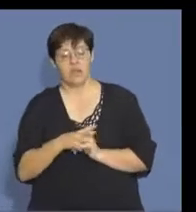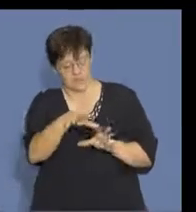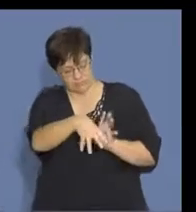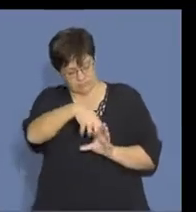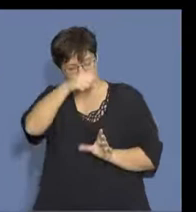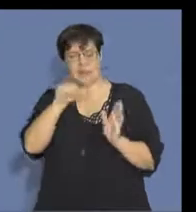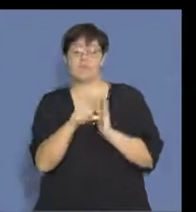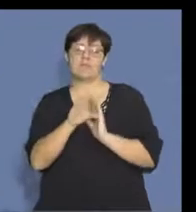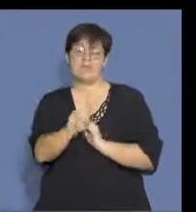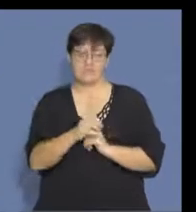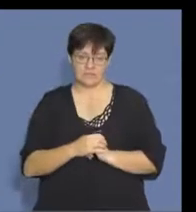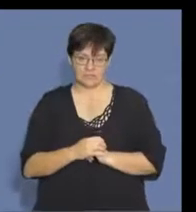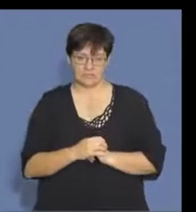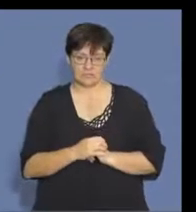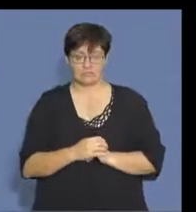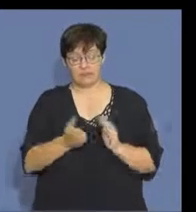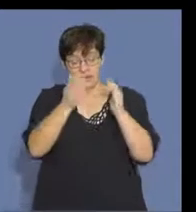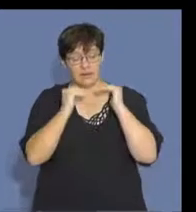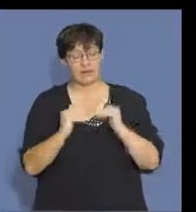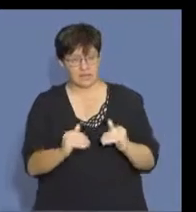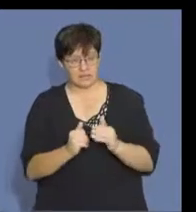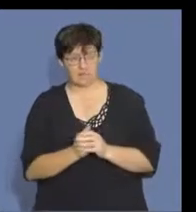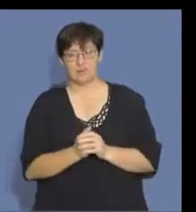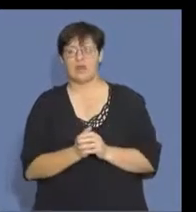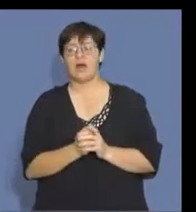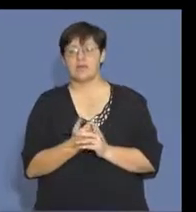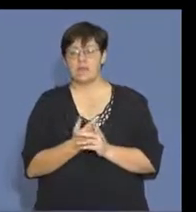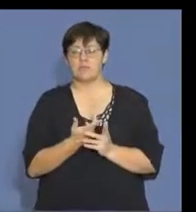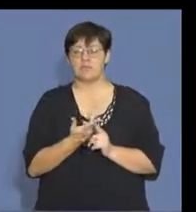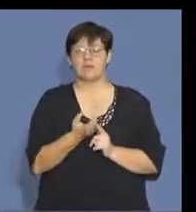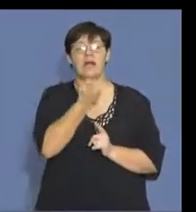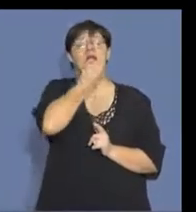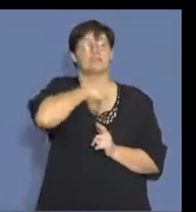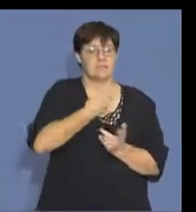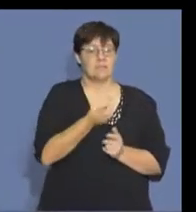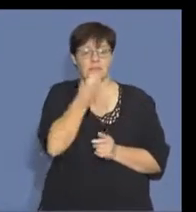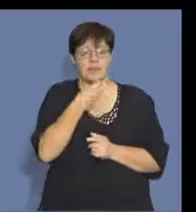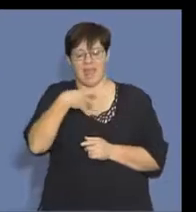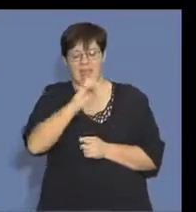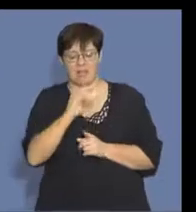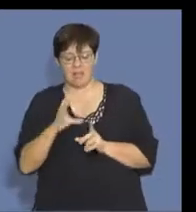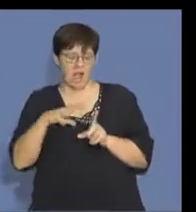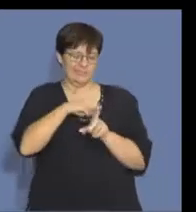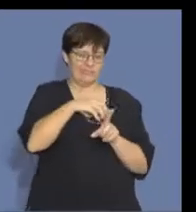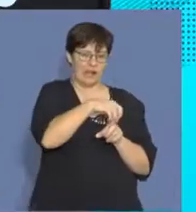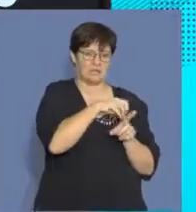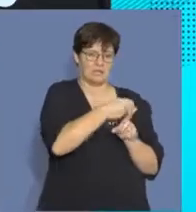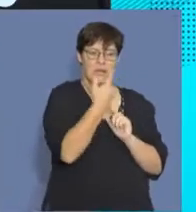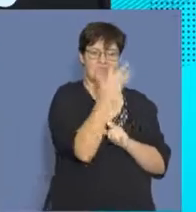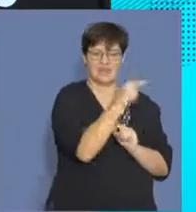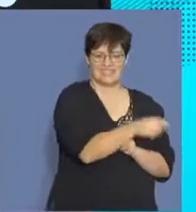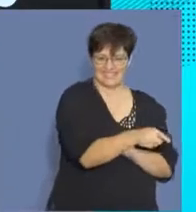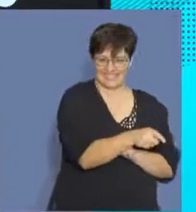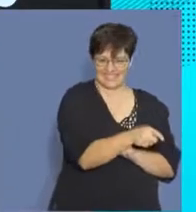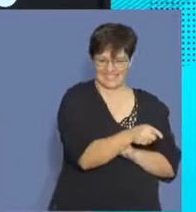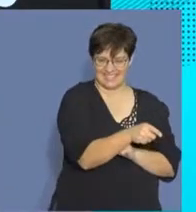and the ammonia. The next process is ingestion. Ingestion is basically the process of digestion where